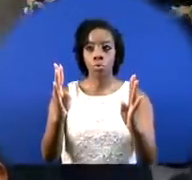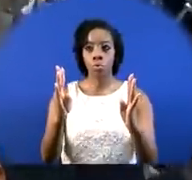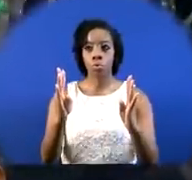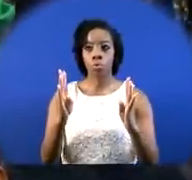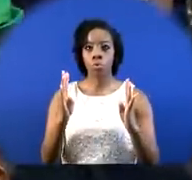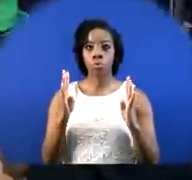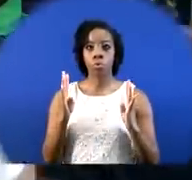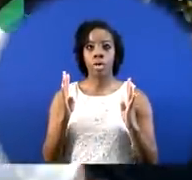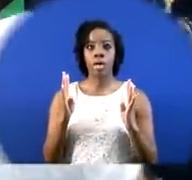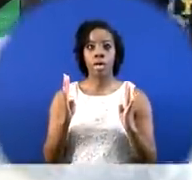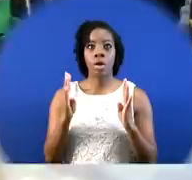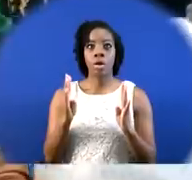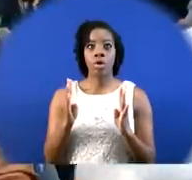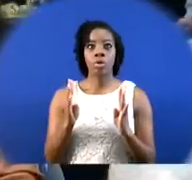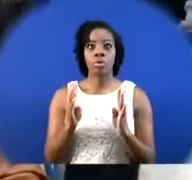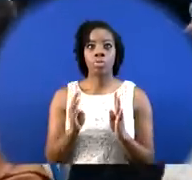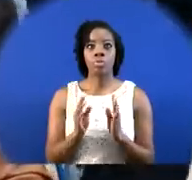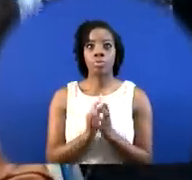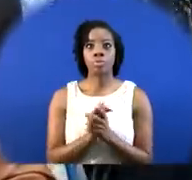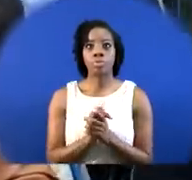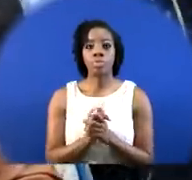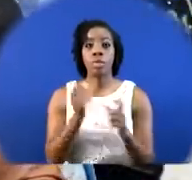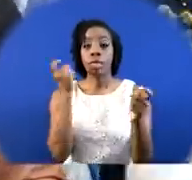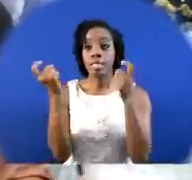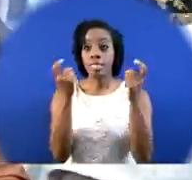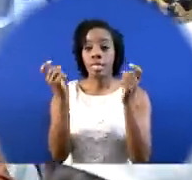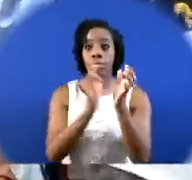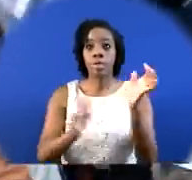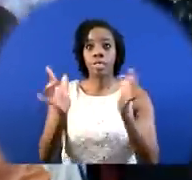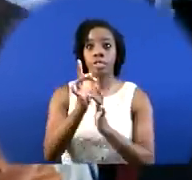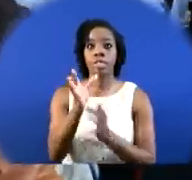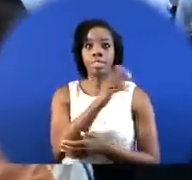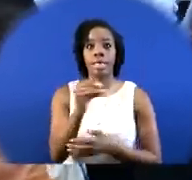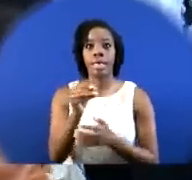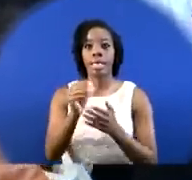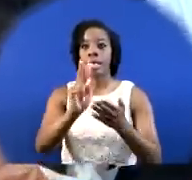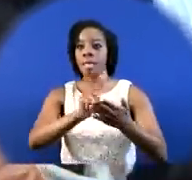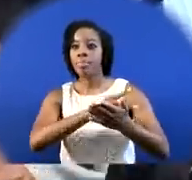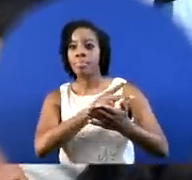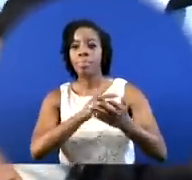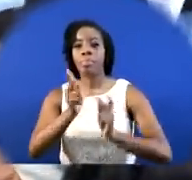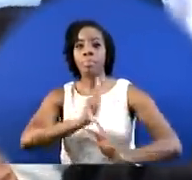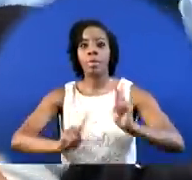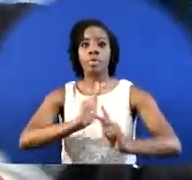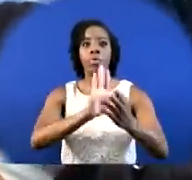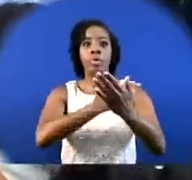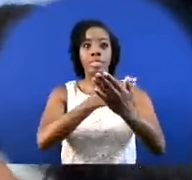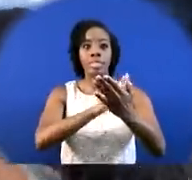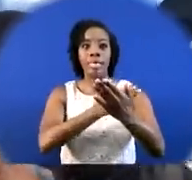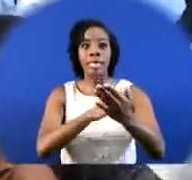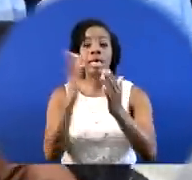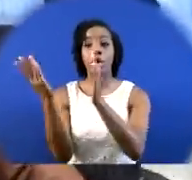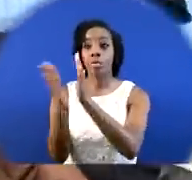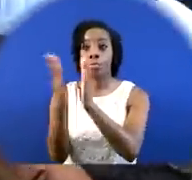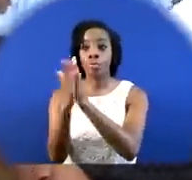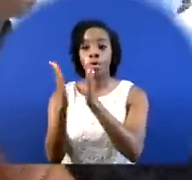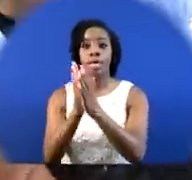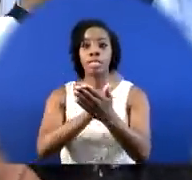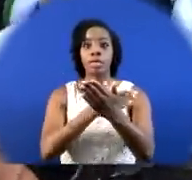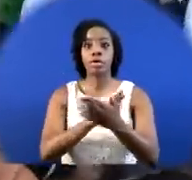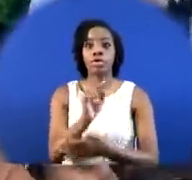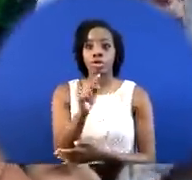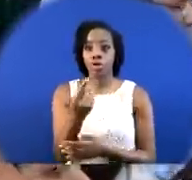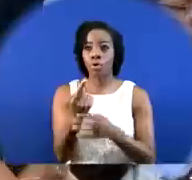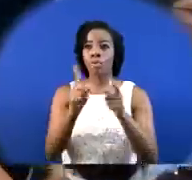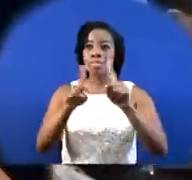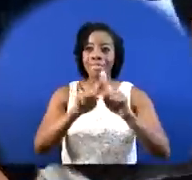we marched into the holy city celebrating Jesus Christ. And people were singing praise songs in their own languages, and